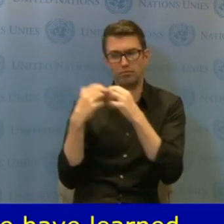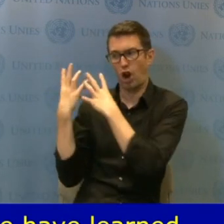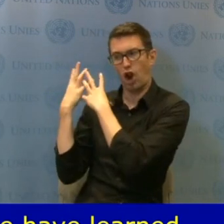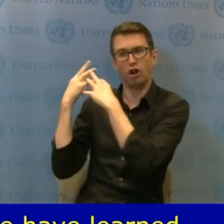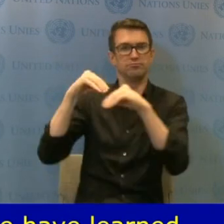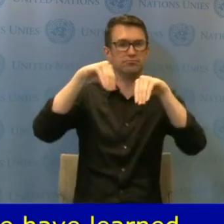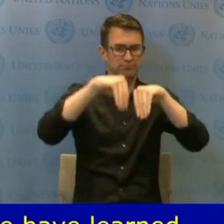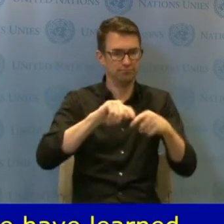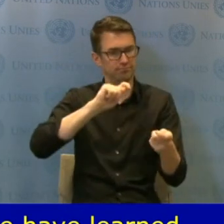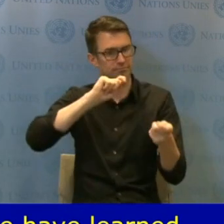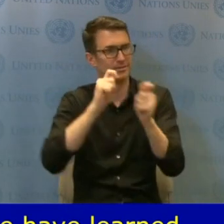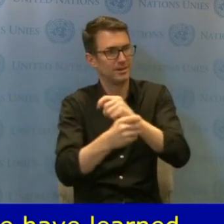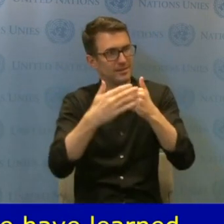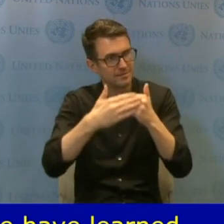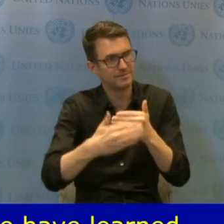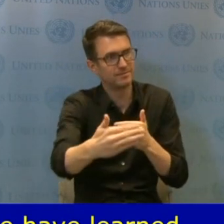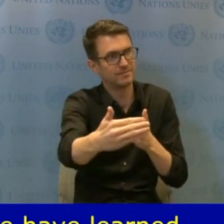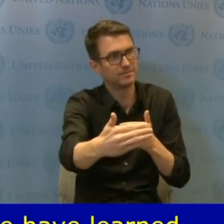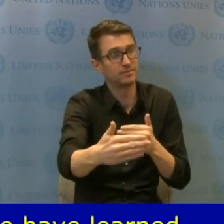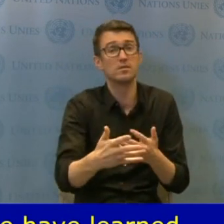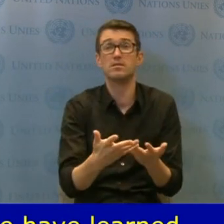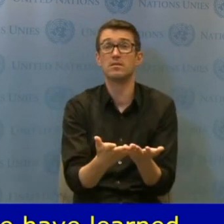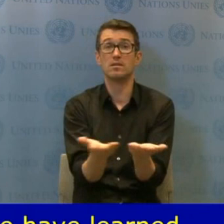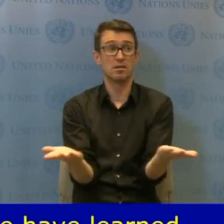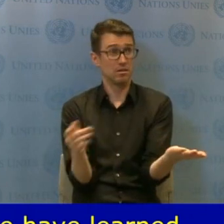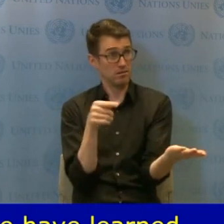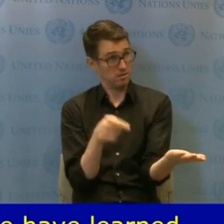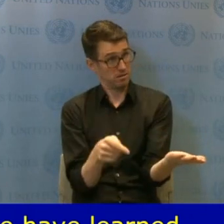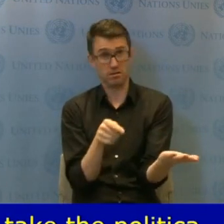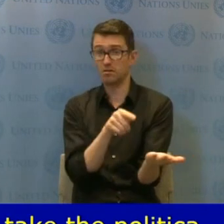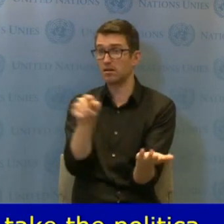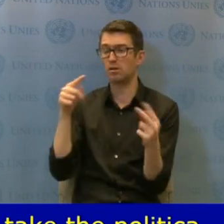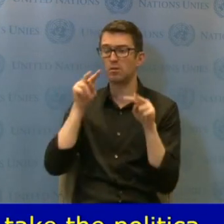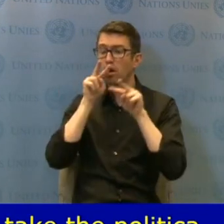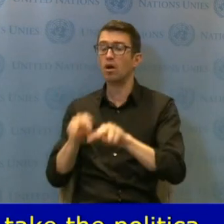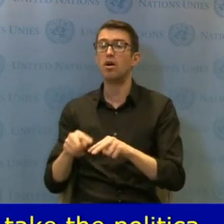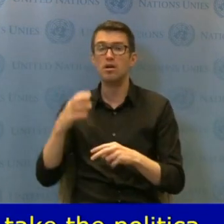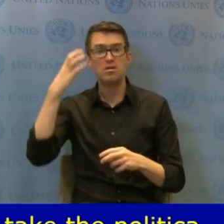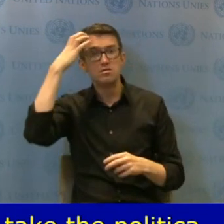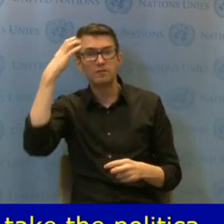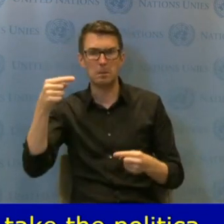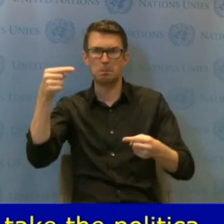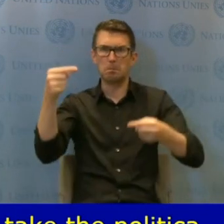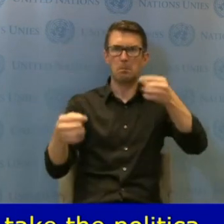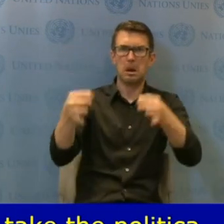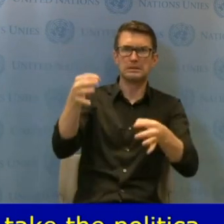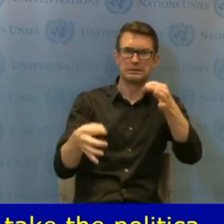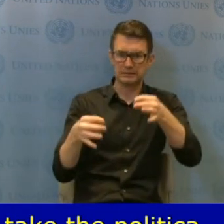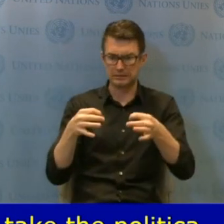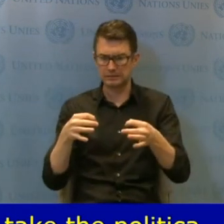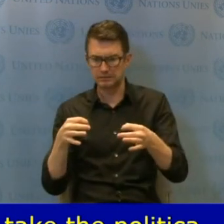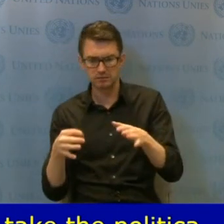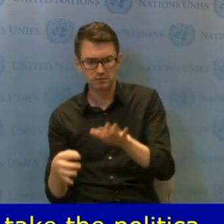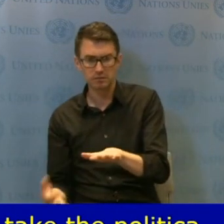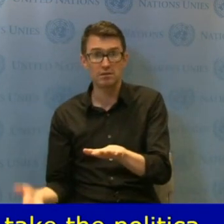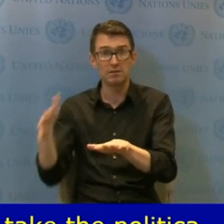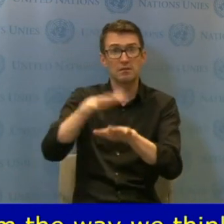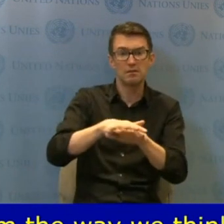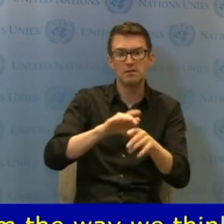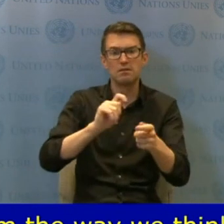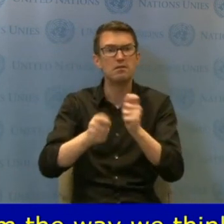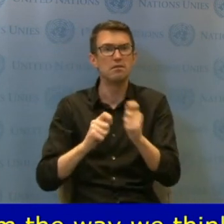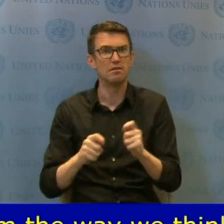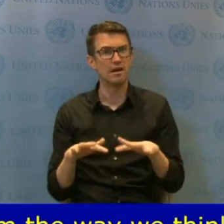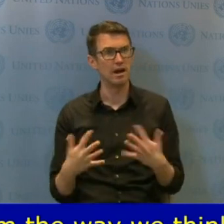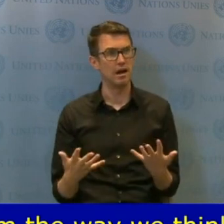cities, understand that we have the values and the frameworks, and the technical solutions